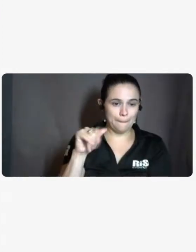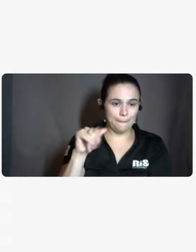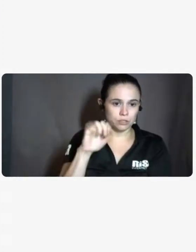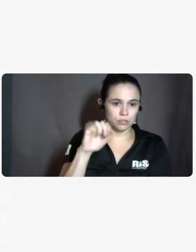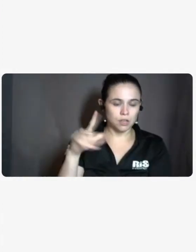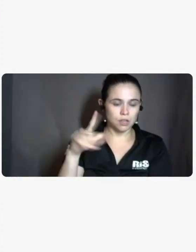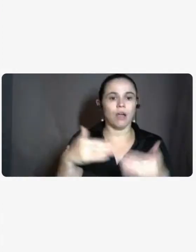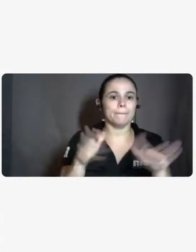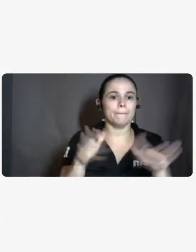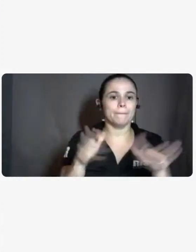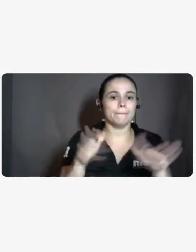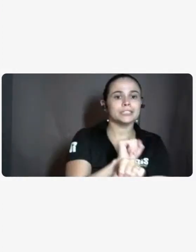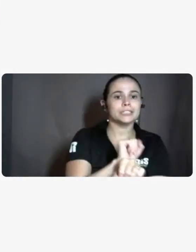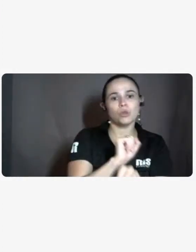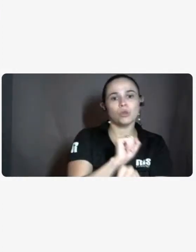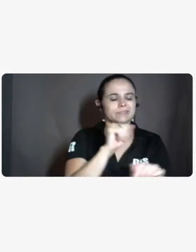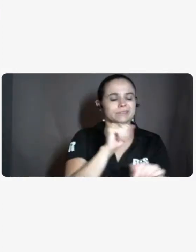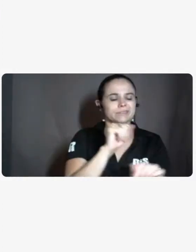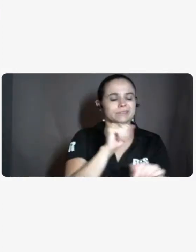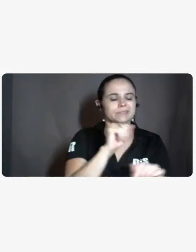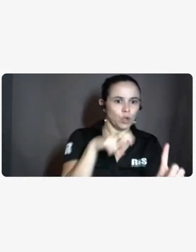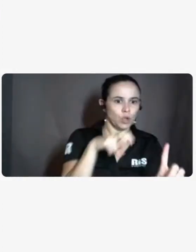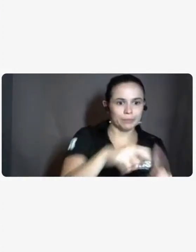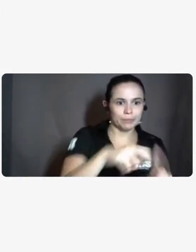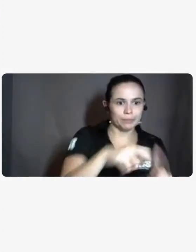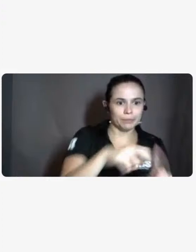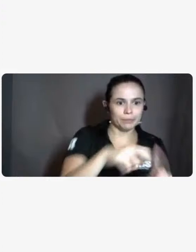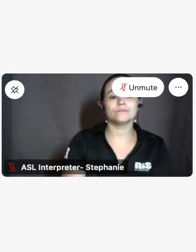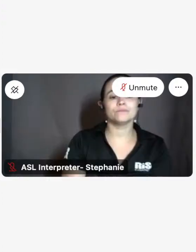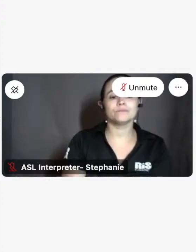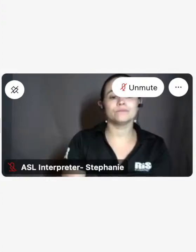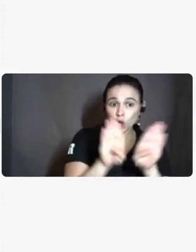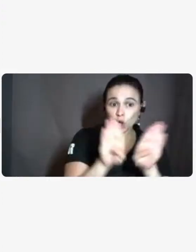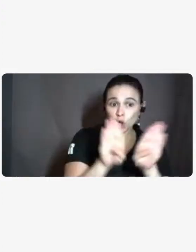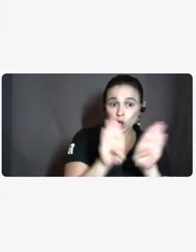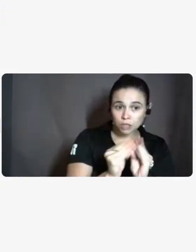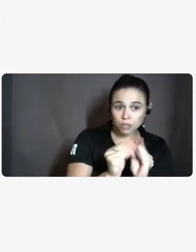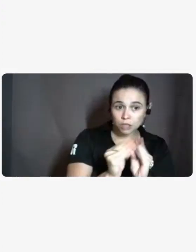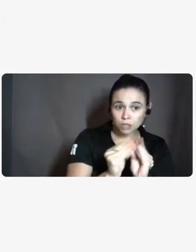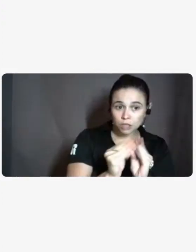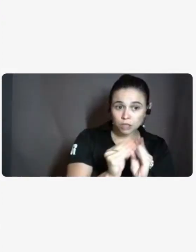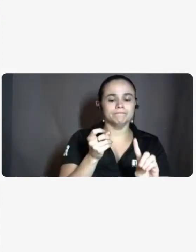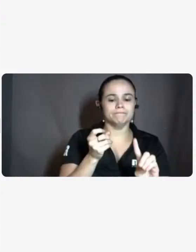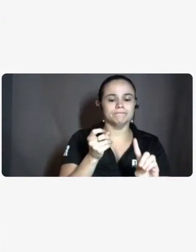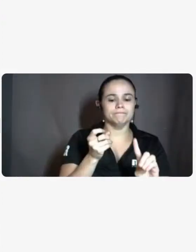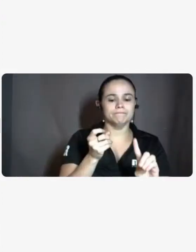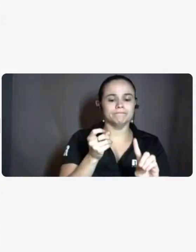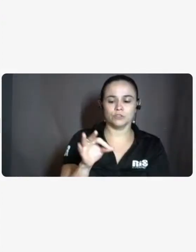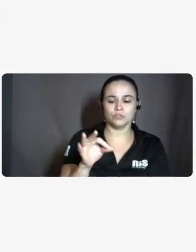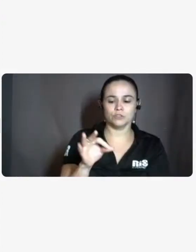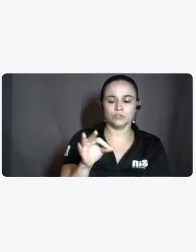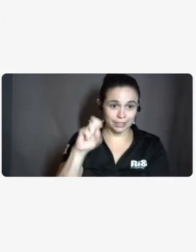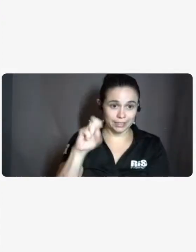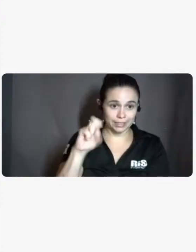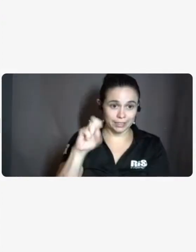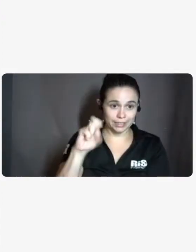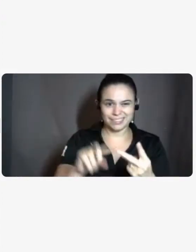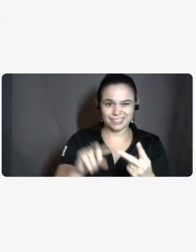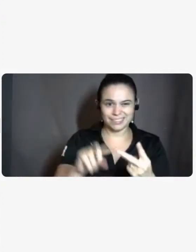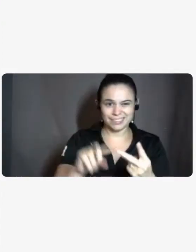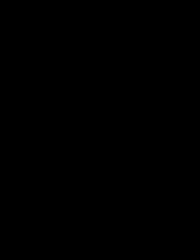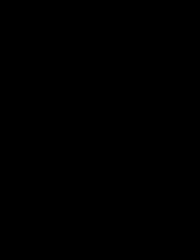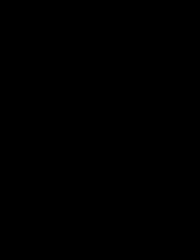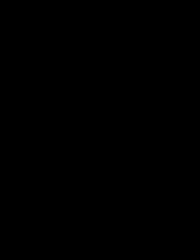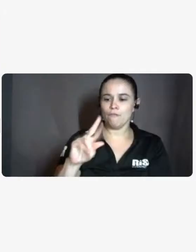closed session, on a motion of Board Member Dan Flores, second by Board Member Fuentes, and carried on a